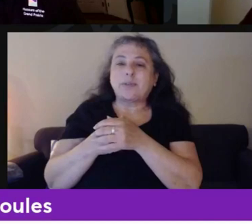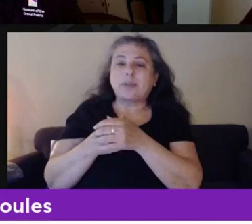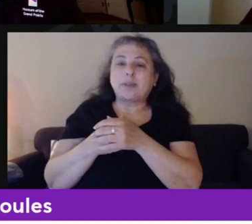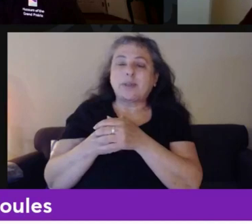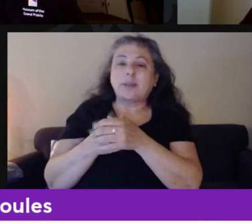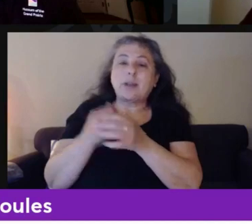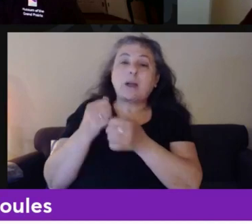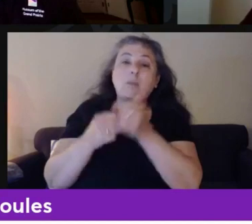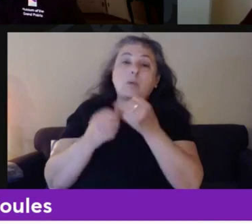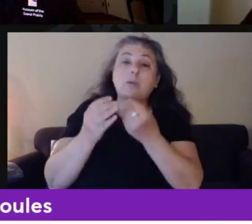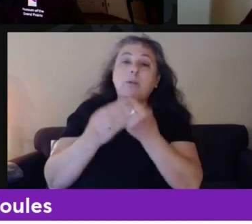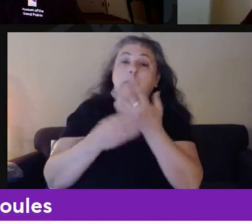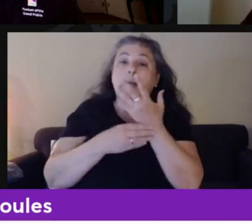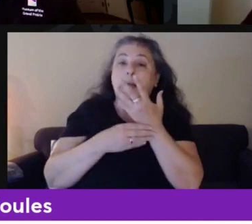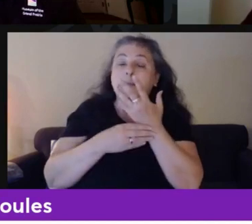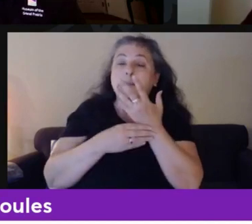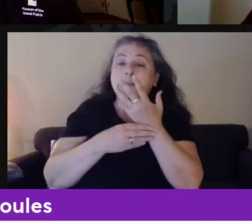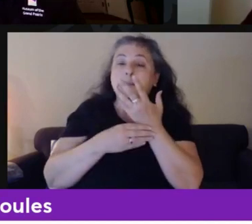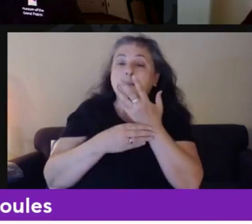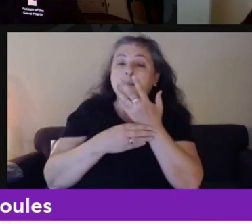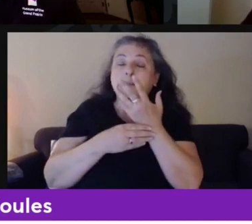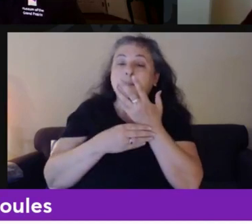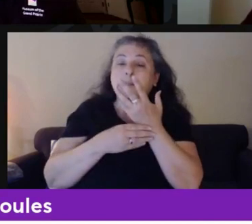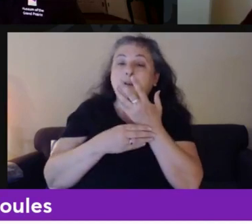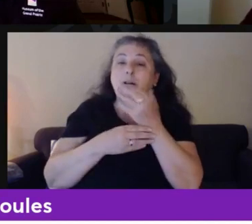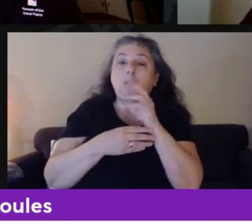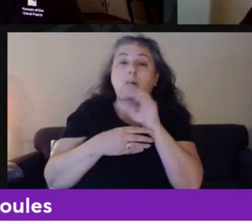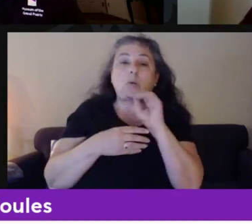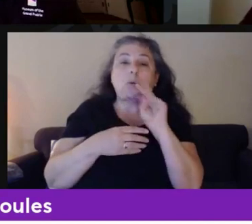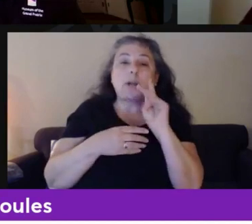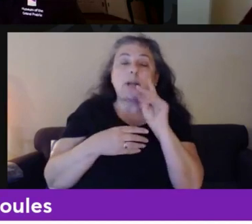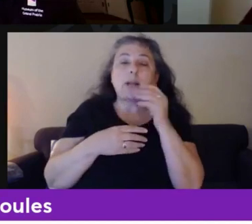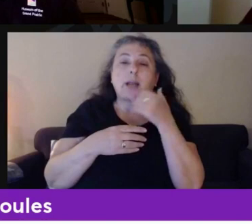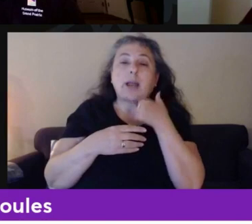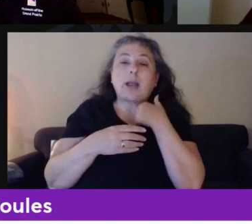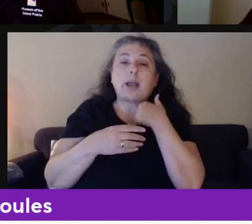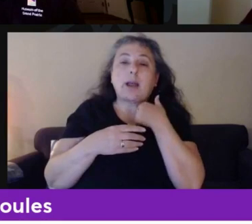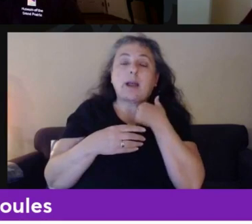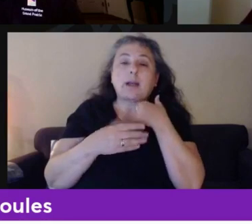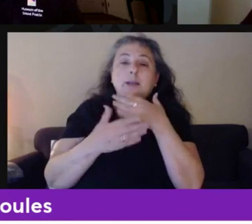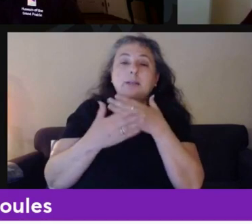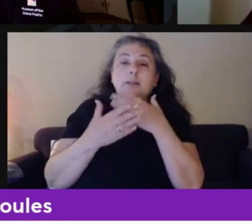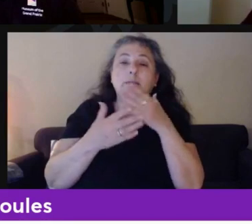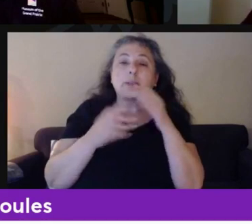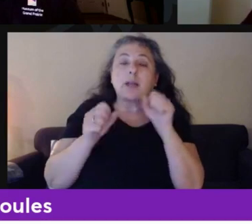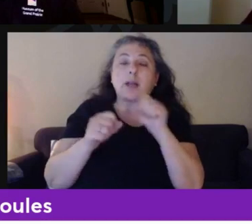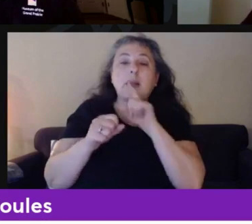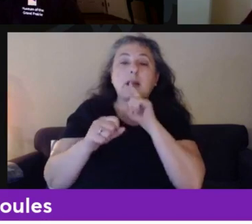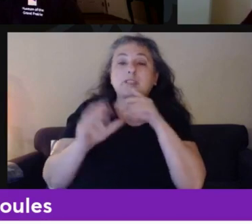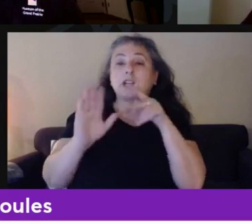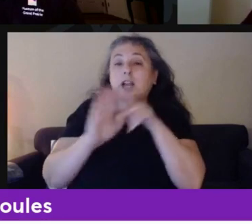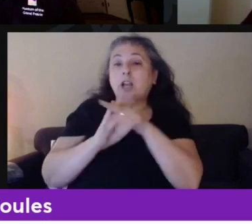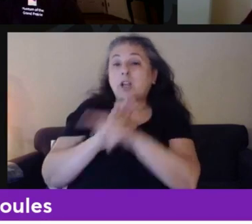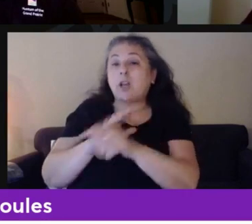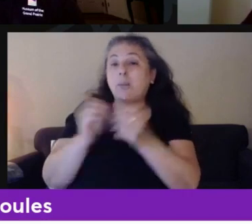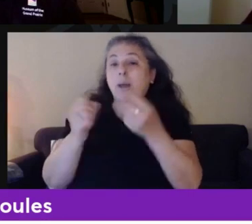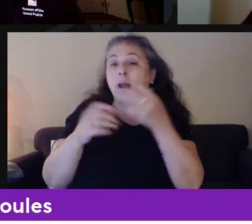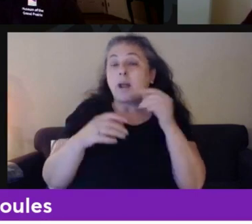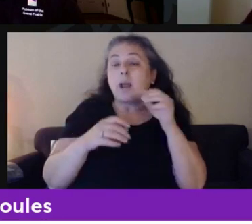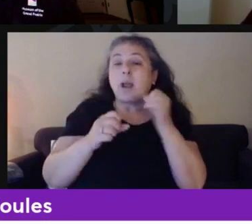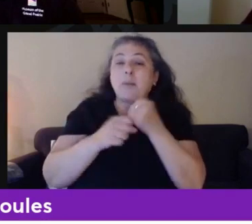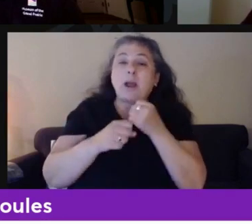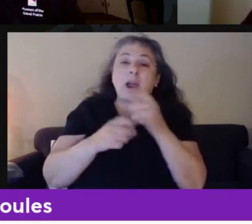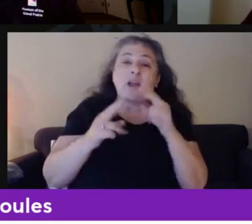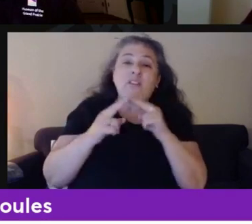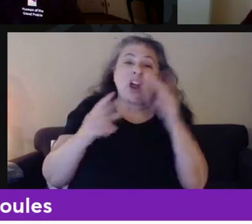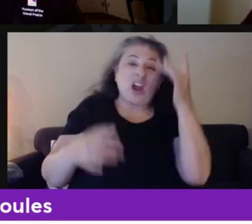Most of the plants are okay to have. Some of them can actually kill you, and many of them can make you very,